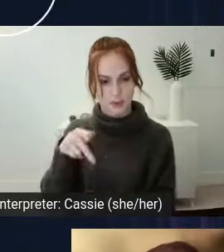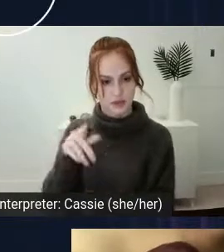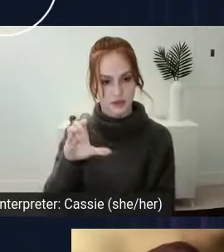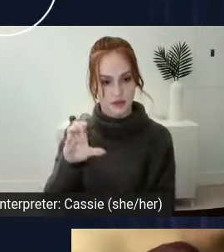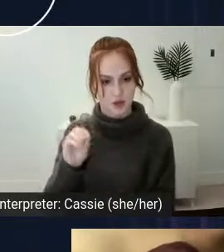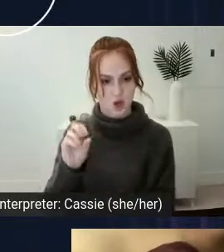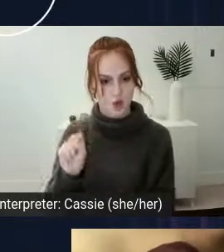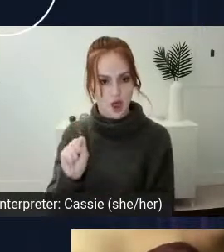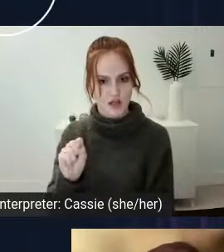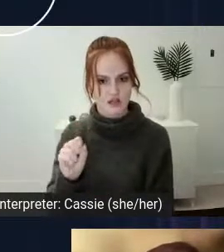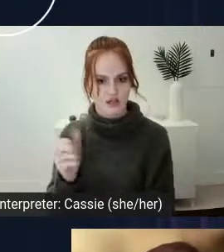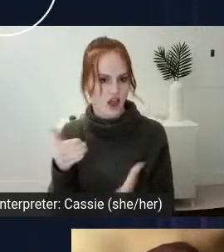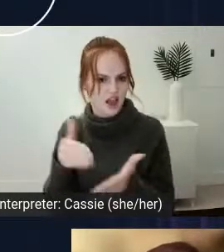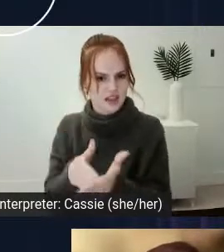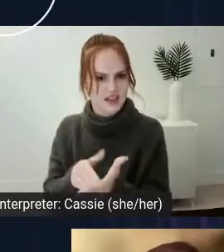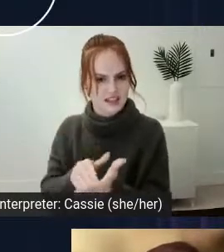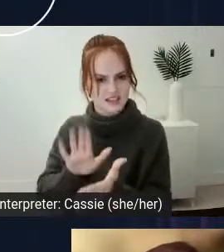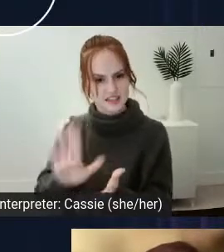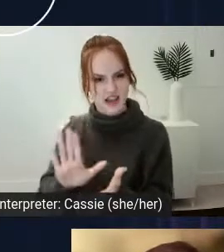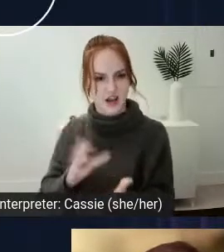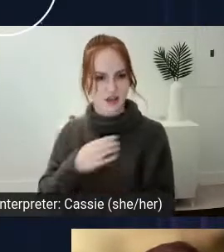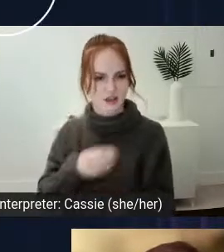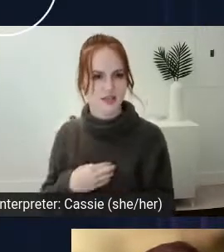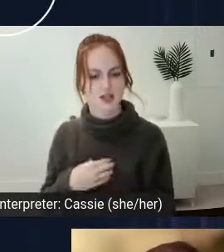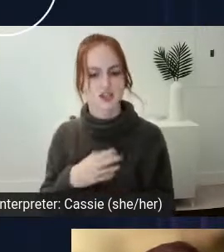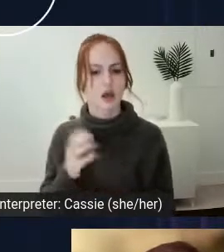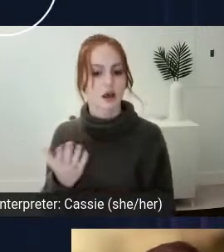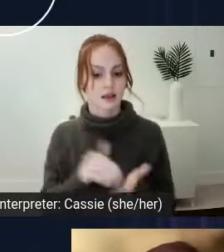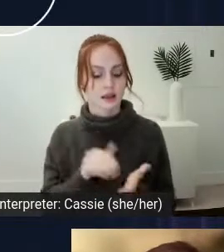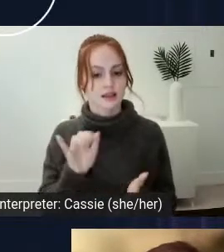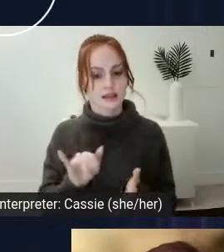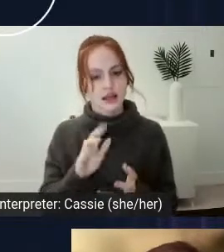treated. And that again is like some sort of gender